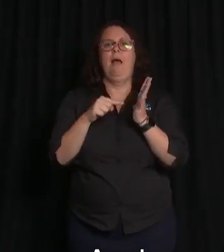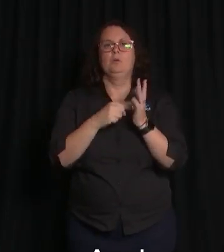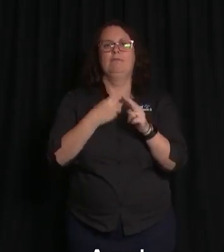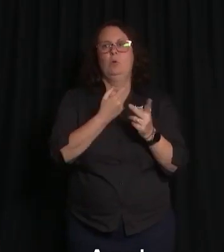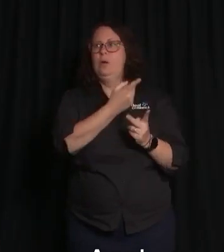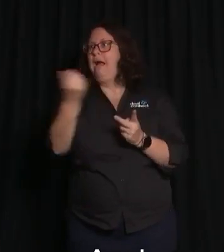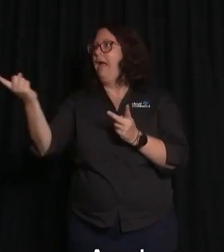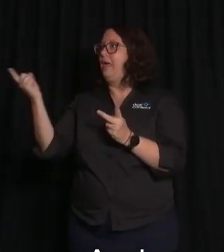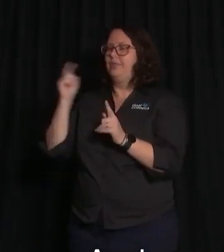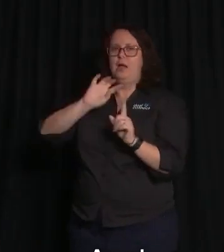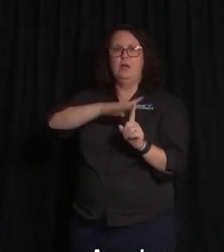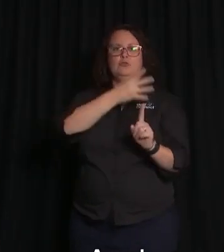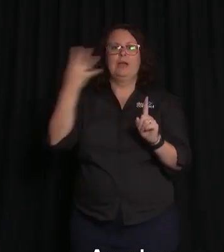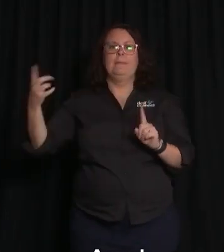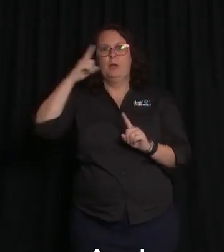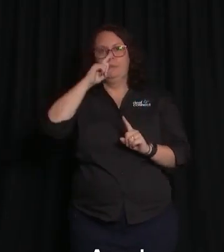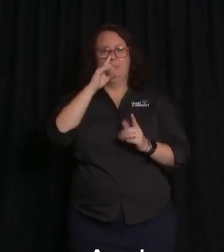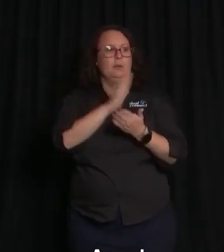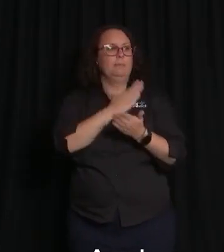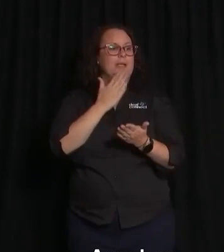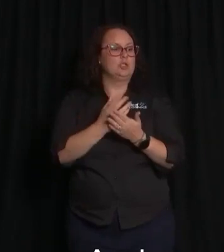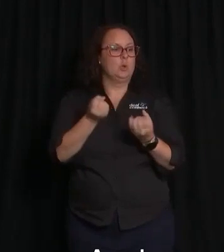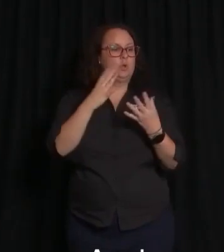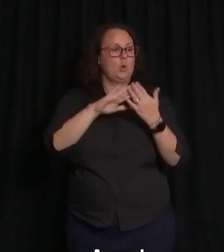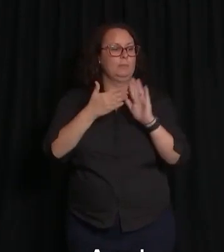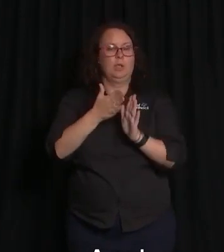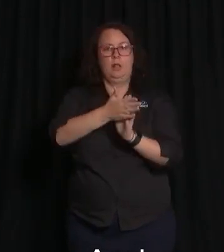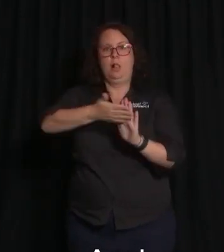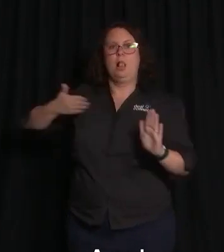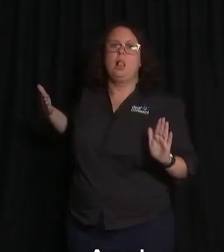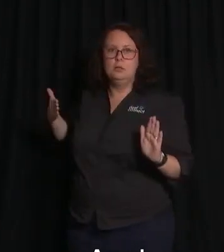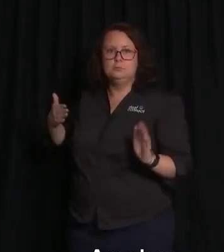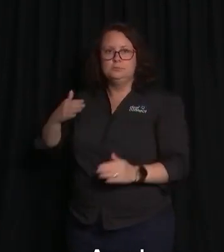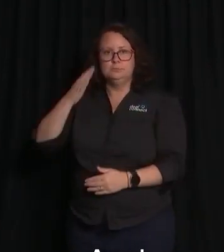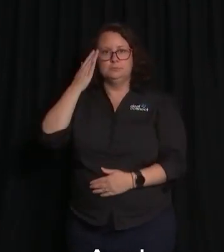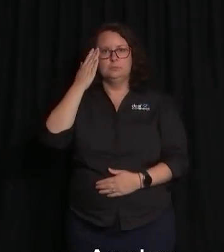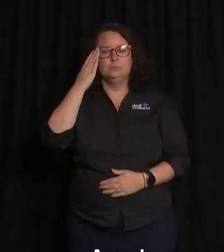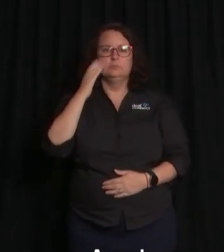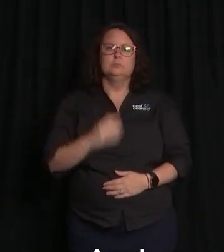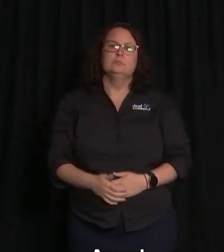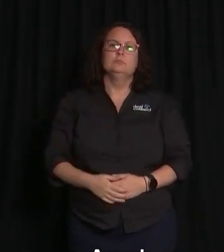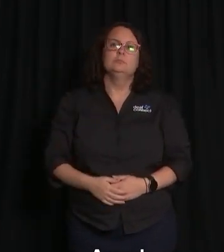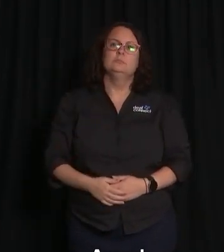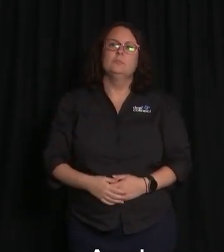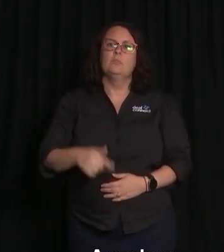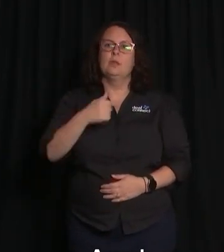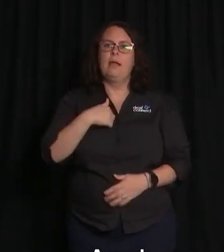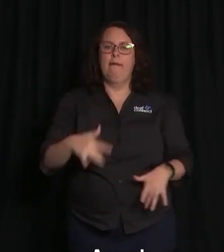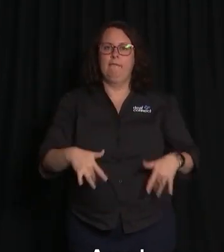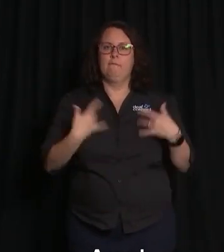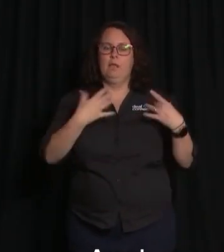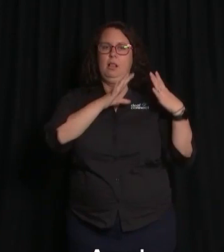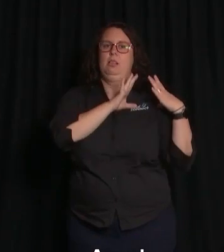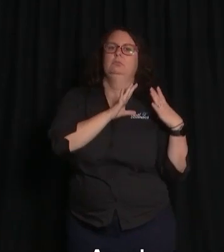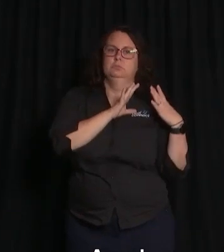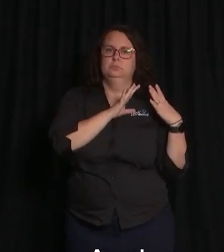beautiful rainbow community takes no steps backwards. There must be no U-turns. I know that duty weighs heavily on me, and I know it weighs